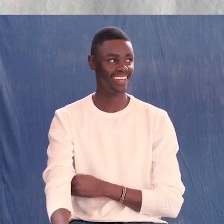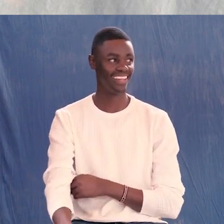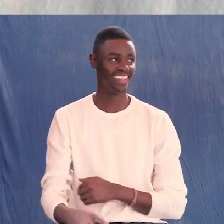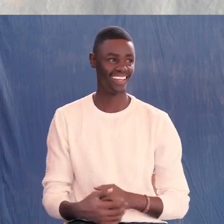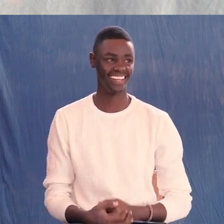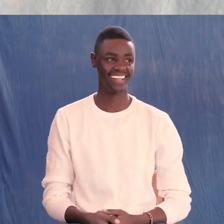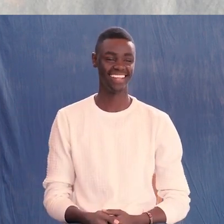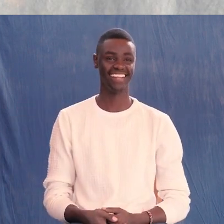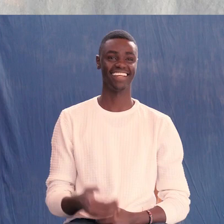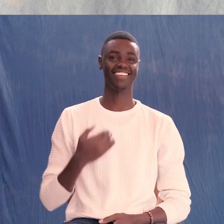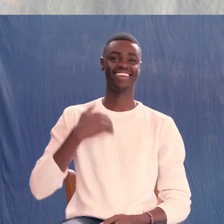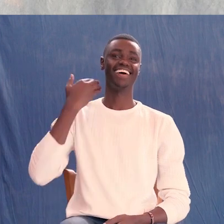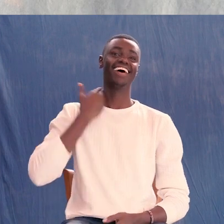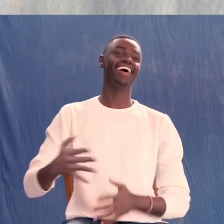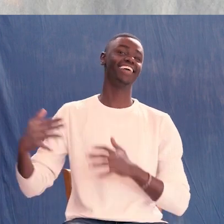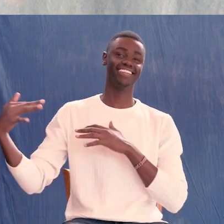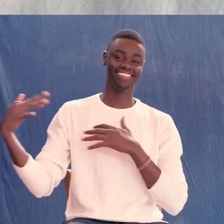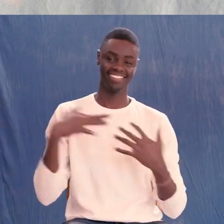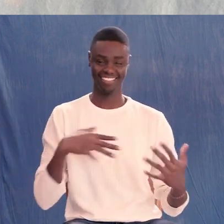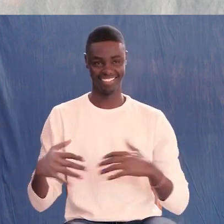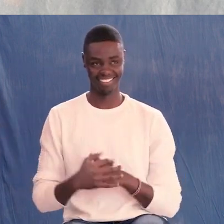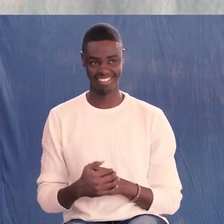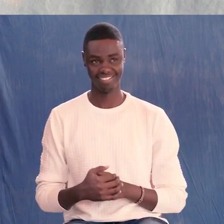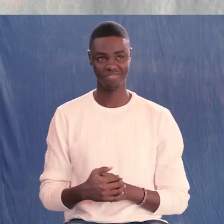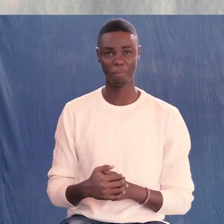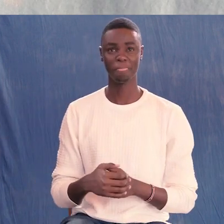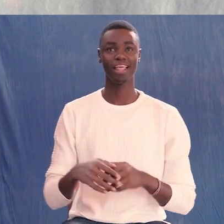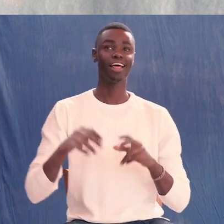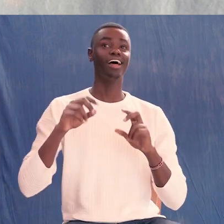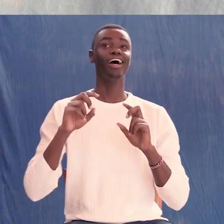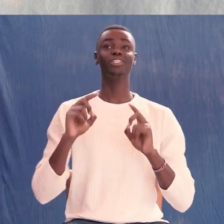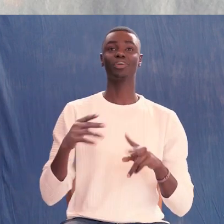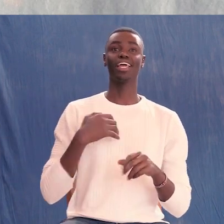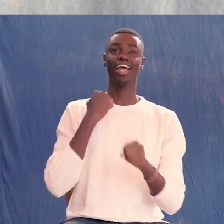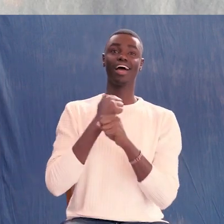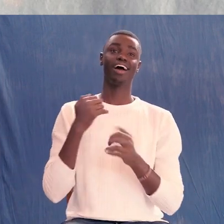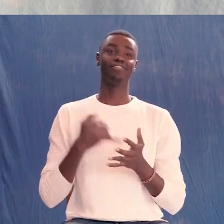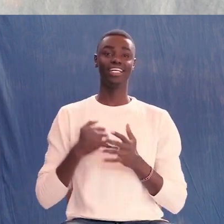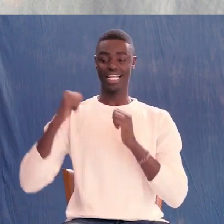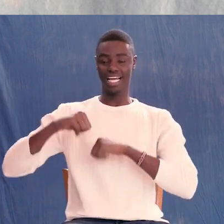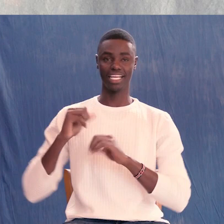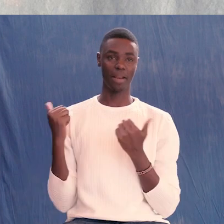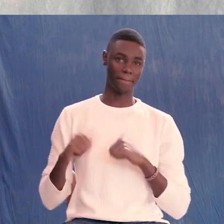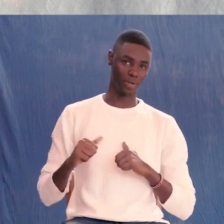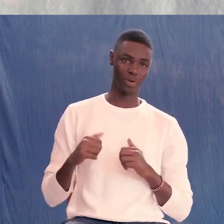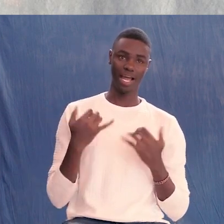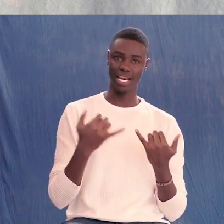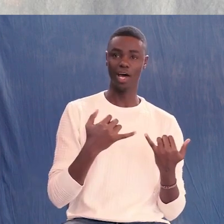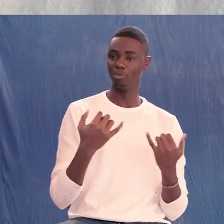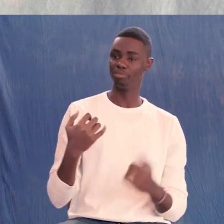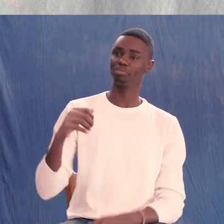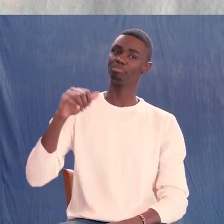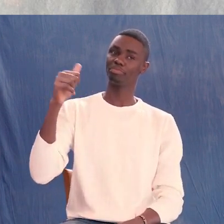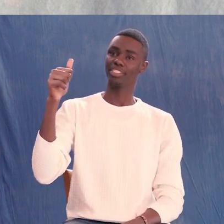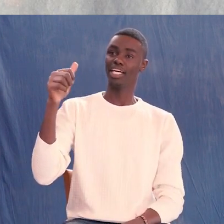Like no, I hate confrontation. Then you're like no, it's okay, I've done it, they haven't agreed, now go and take two other people.